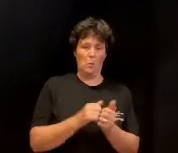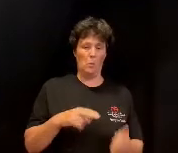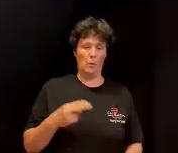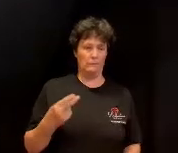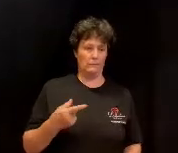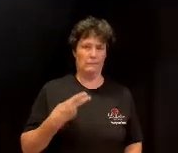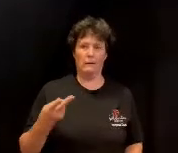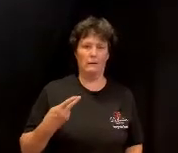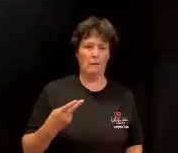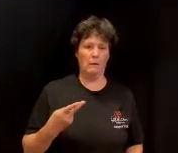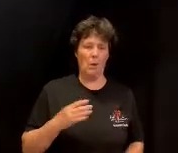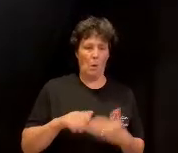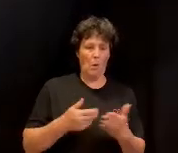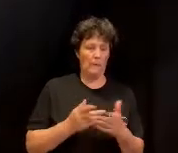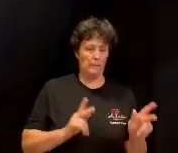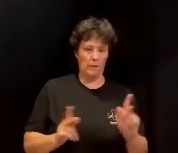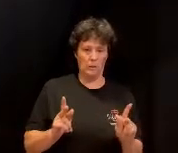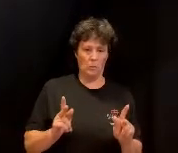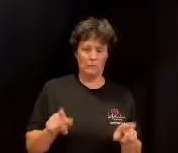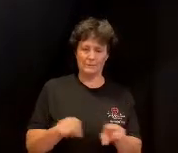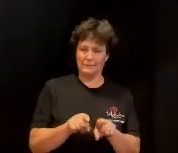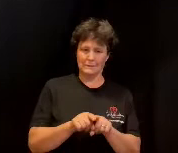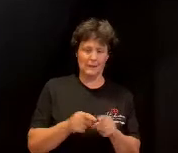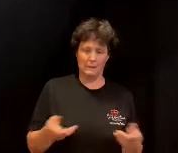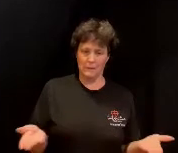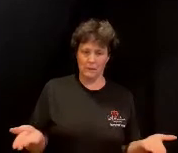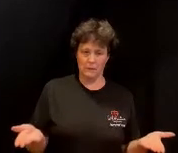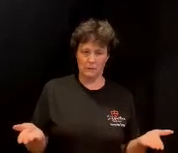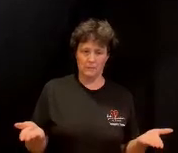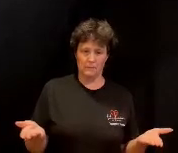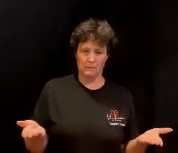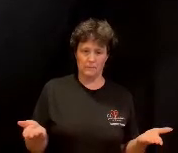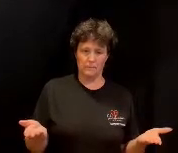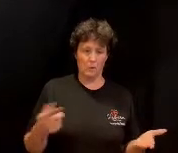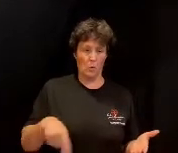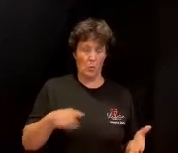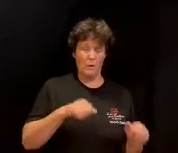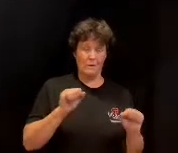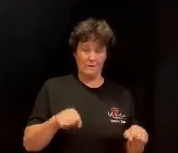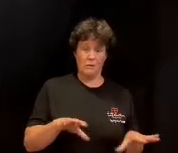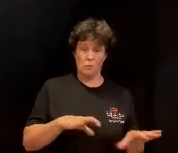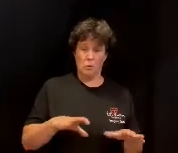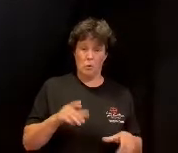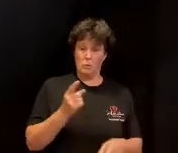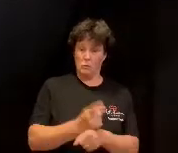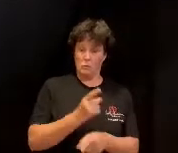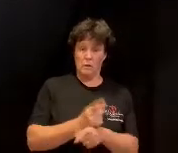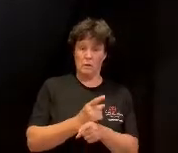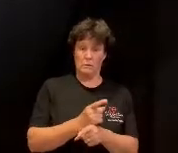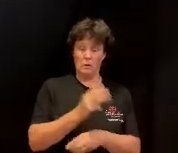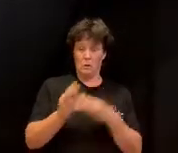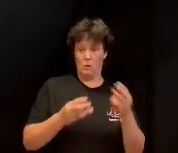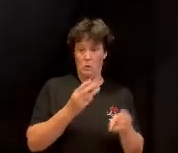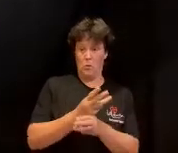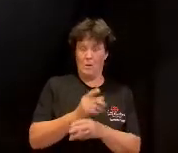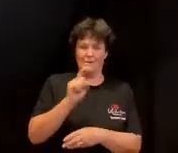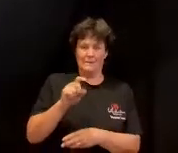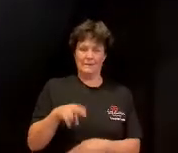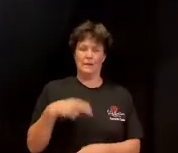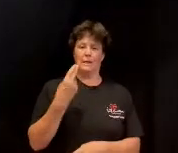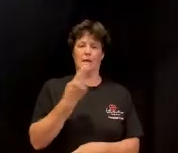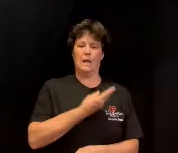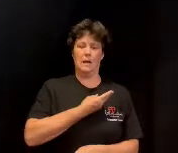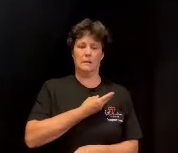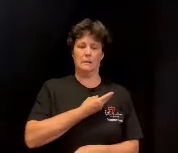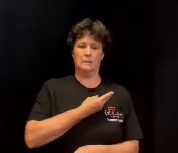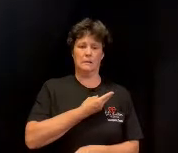We can do this right. The world is needing us. You